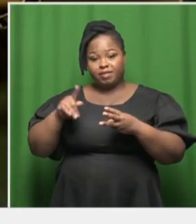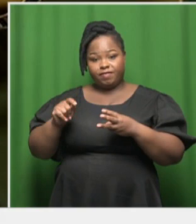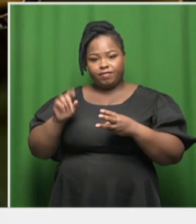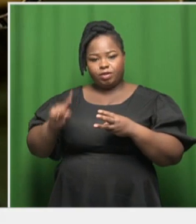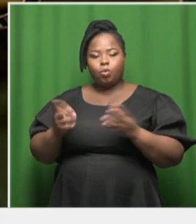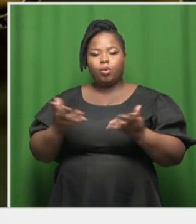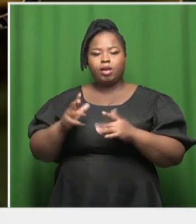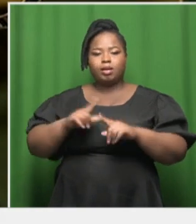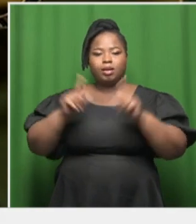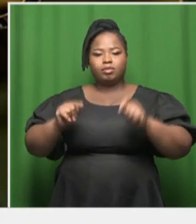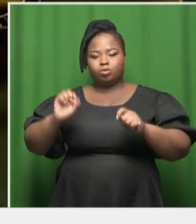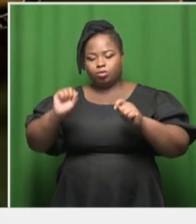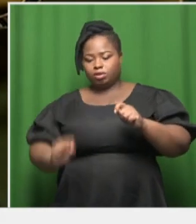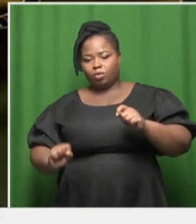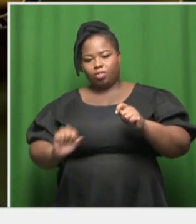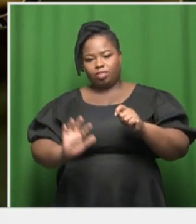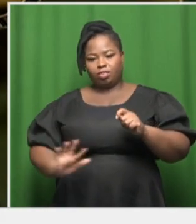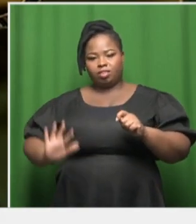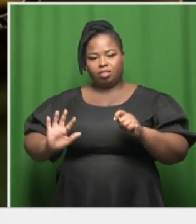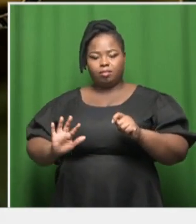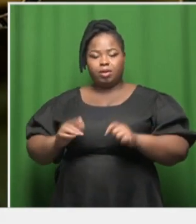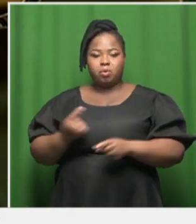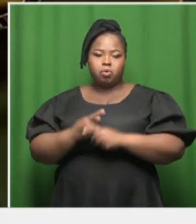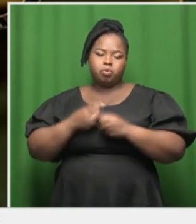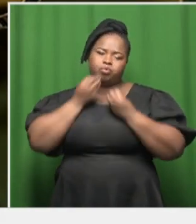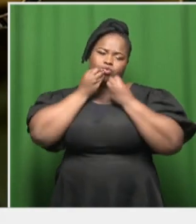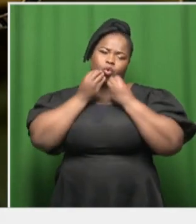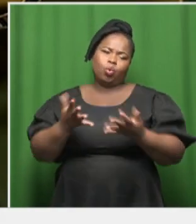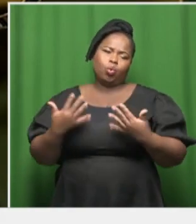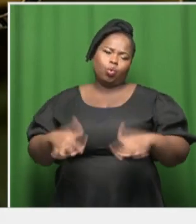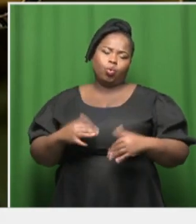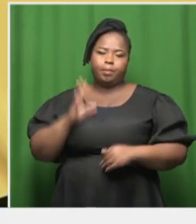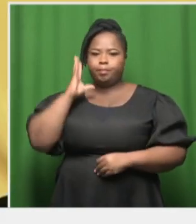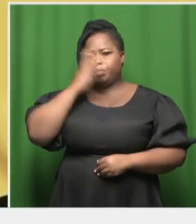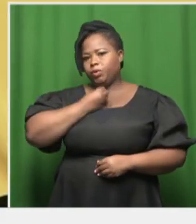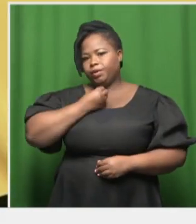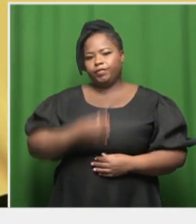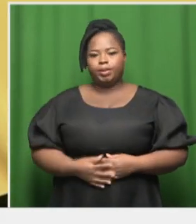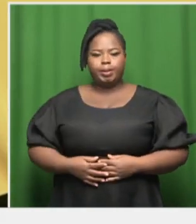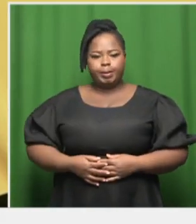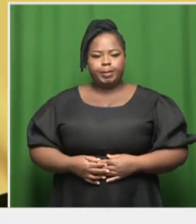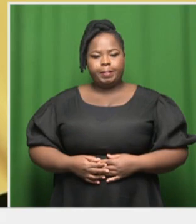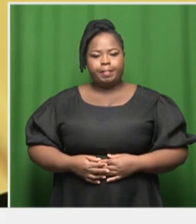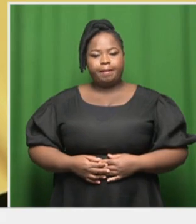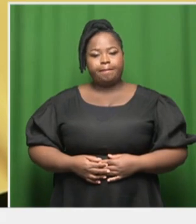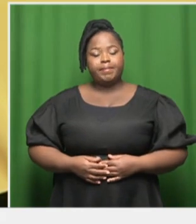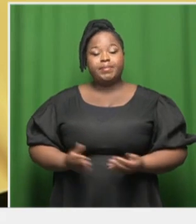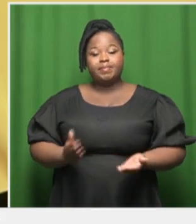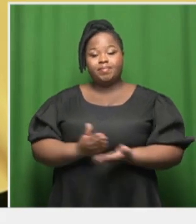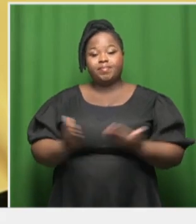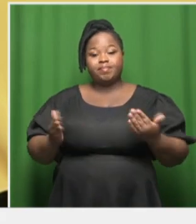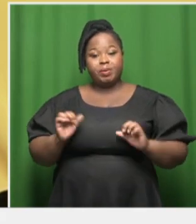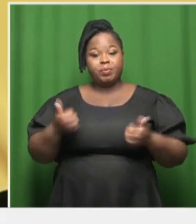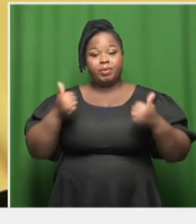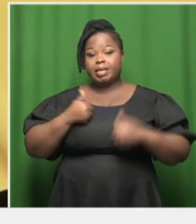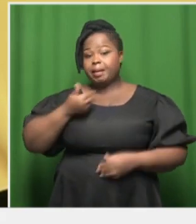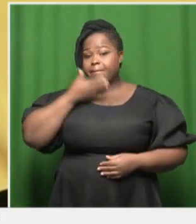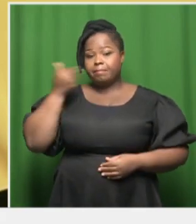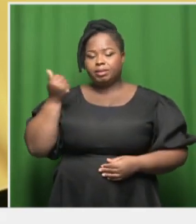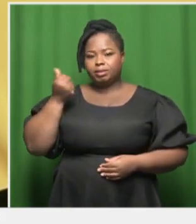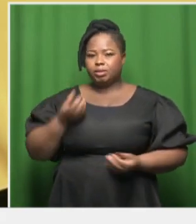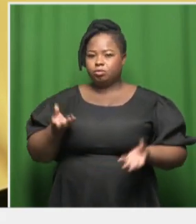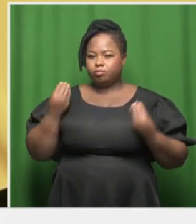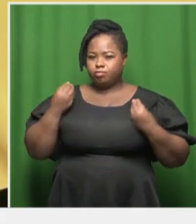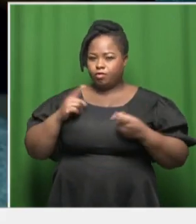and situated on a landscape of breathtaking natural beauty. The most extraordinary finds in the world come from these cave